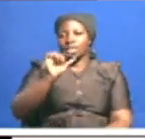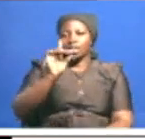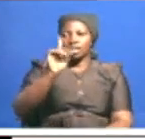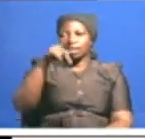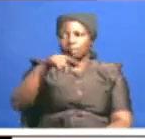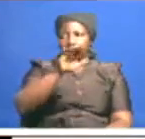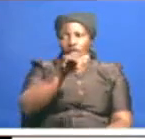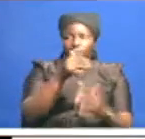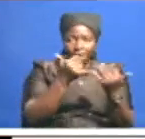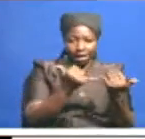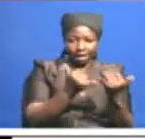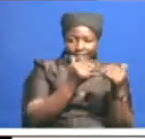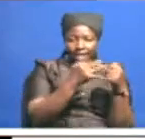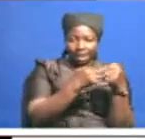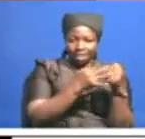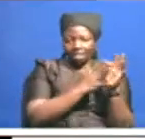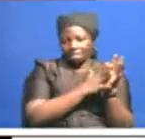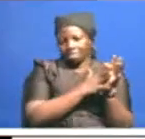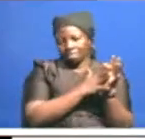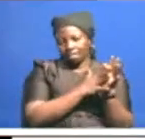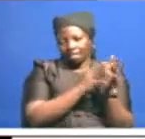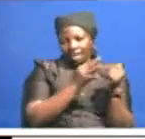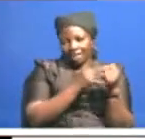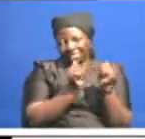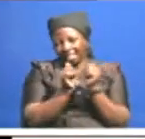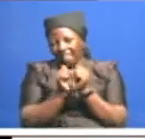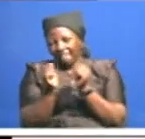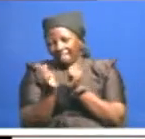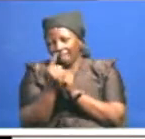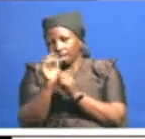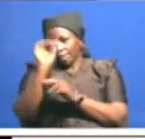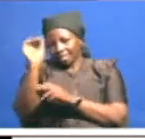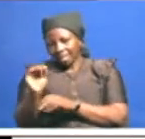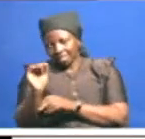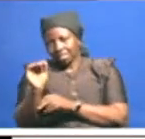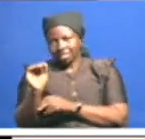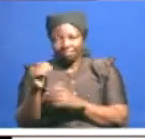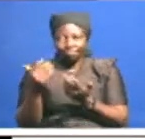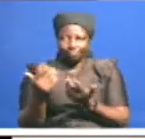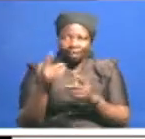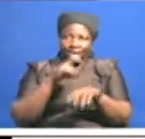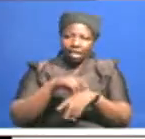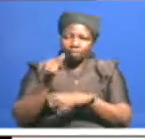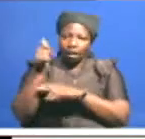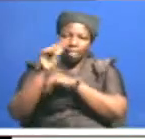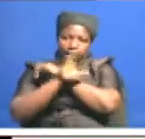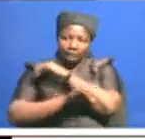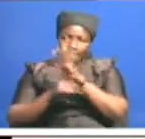current between 8, maybe 10, maybe 11%, when other countries